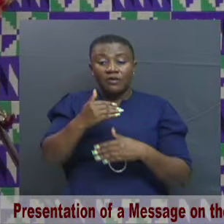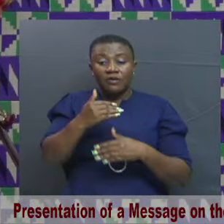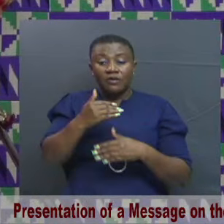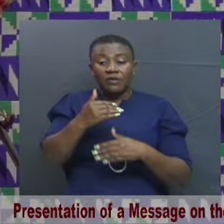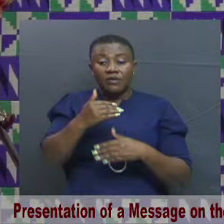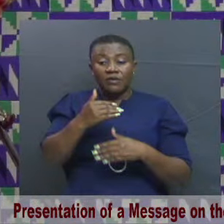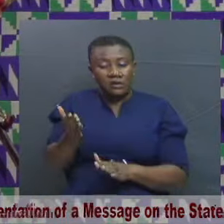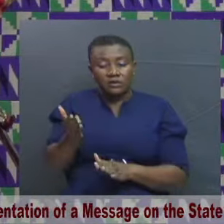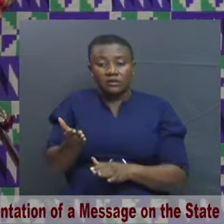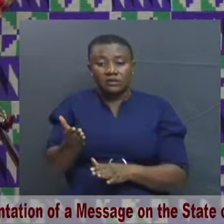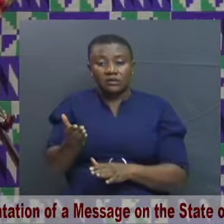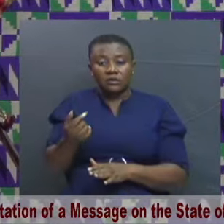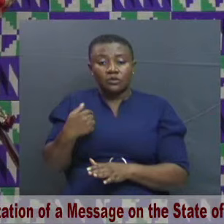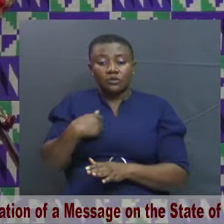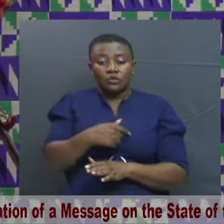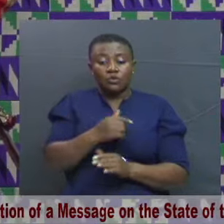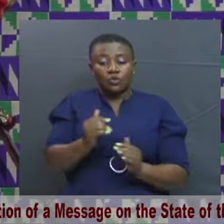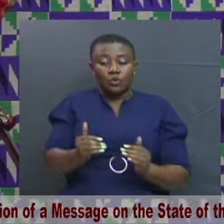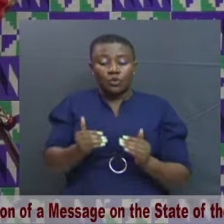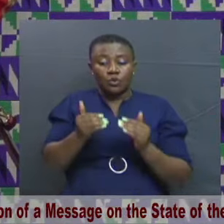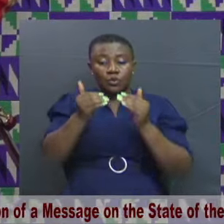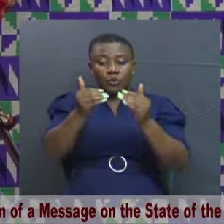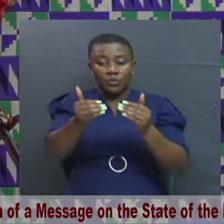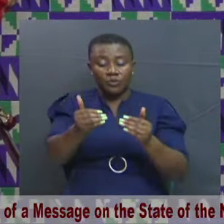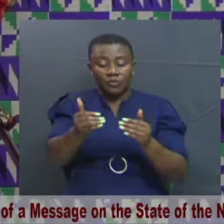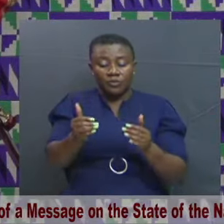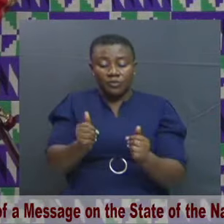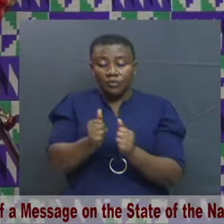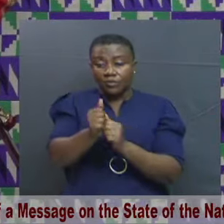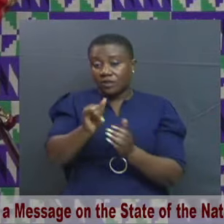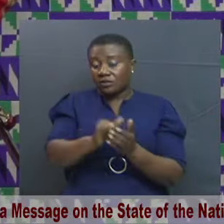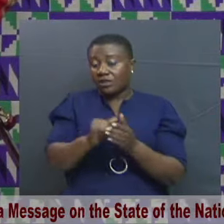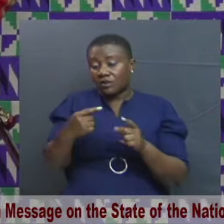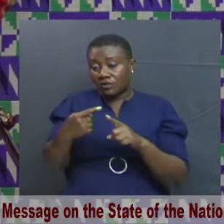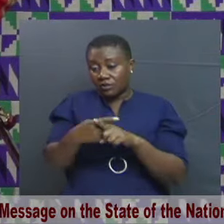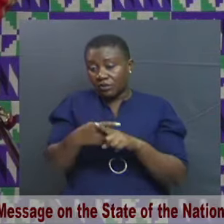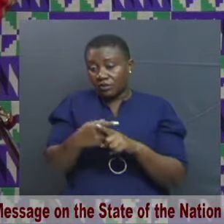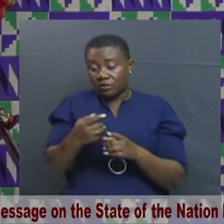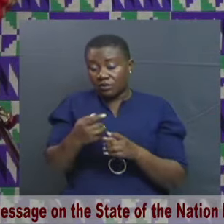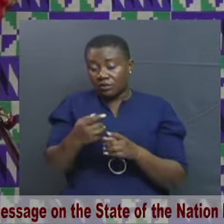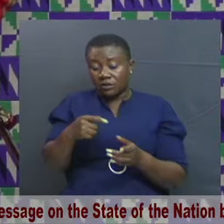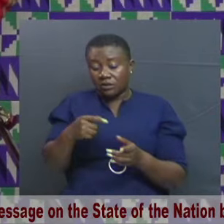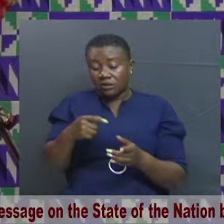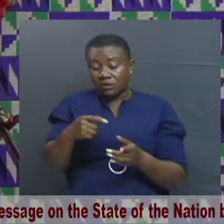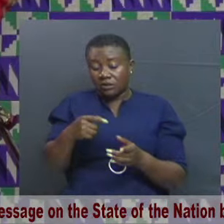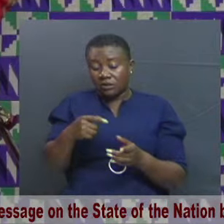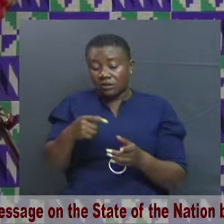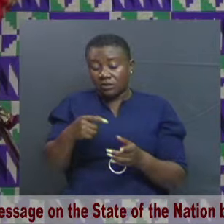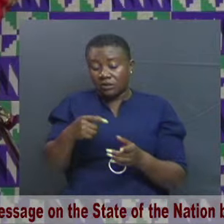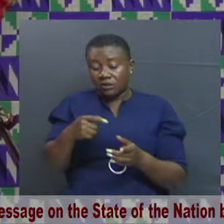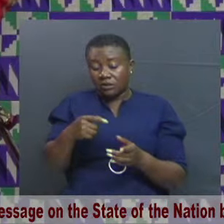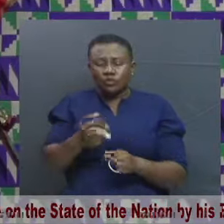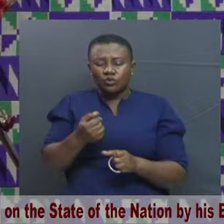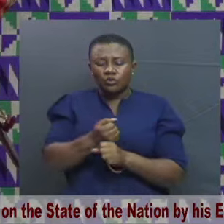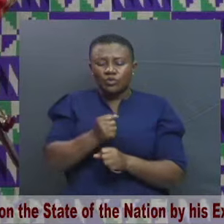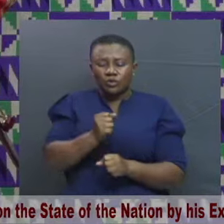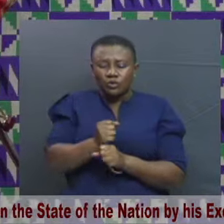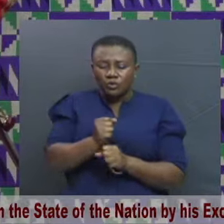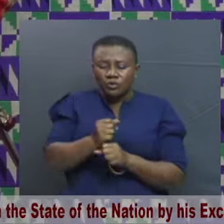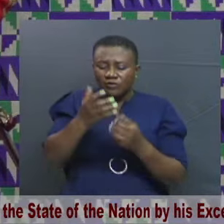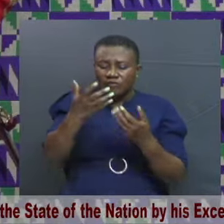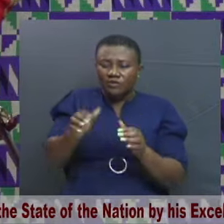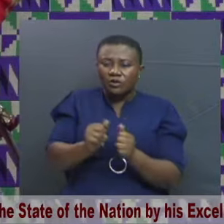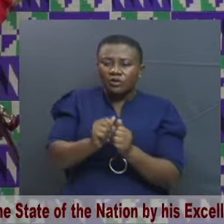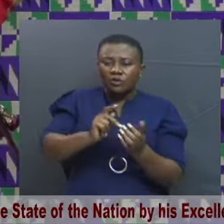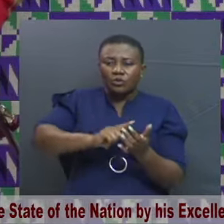possible so we move past the crisis this will enable us to complete substantially projects that have